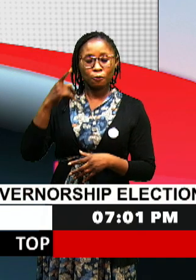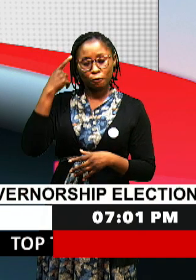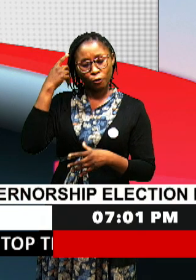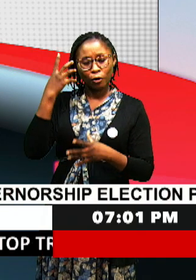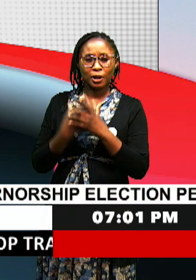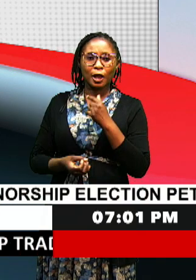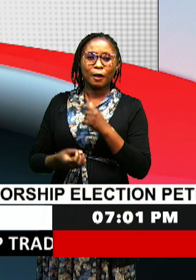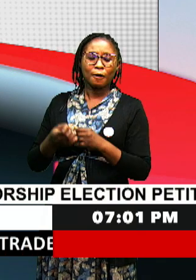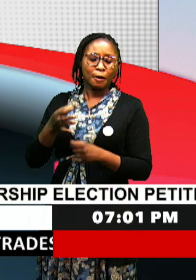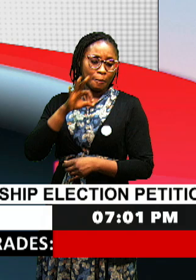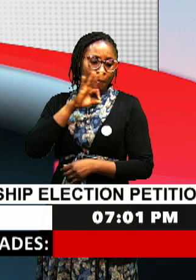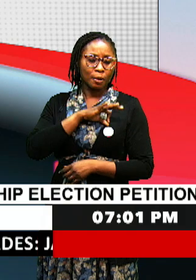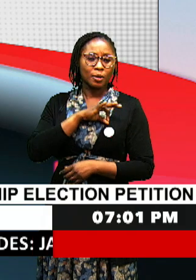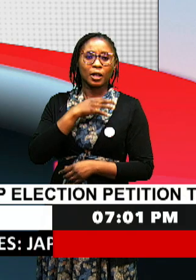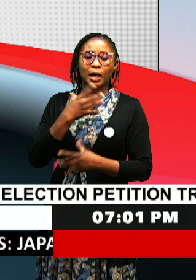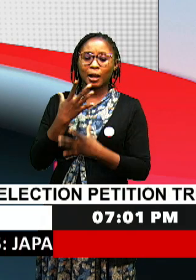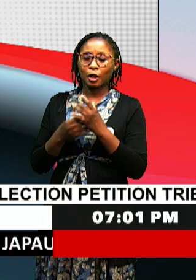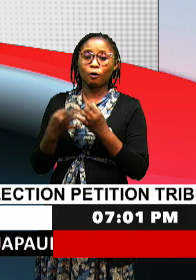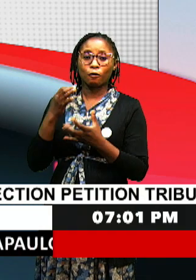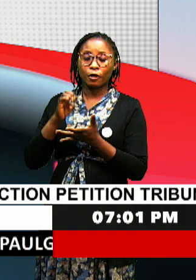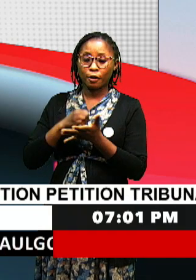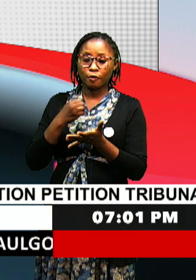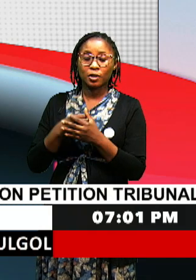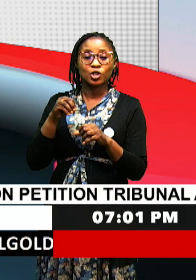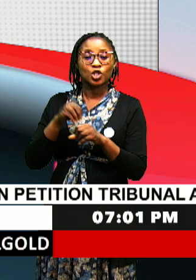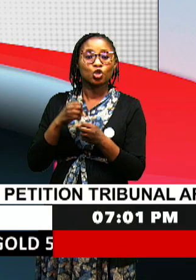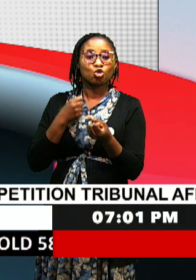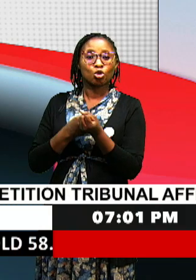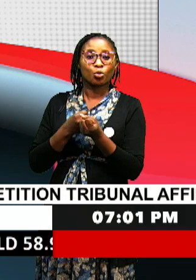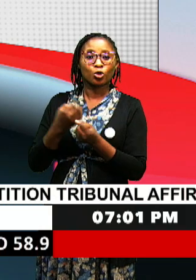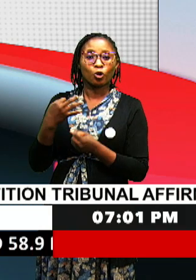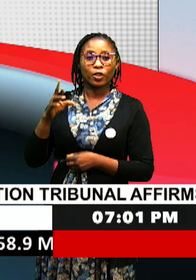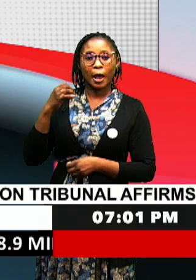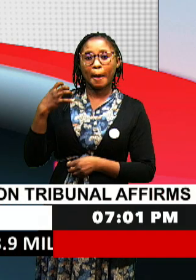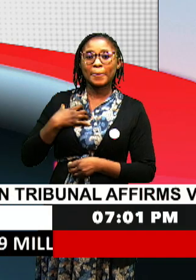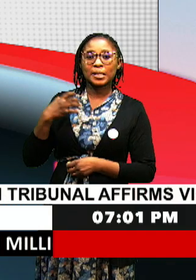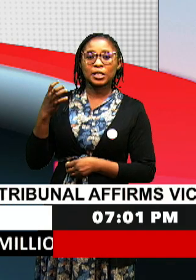and lack of evidence in support of their petitions.